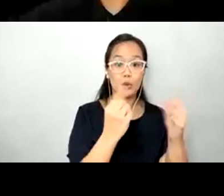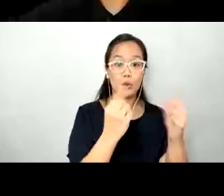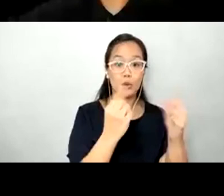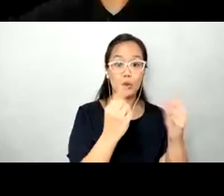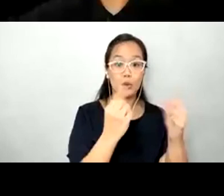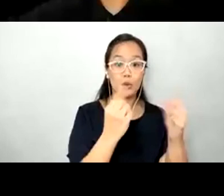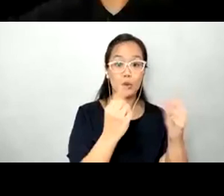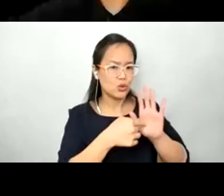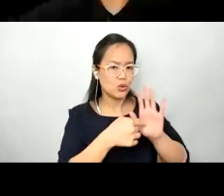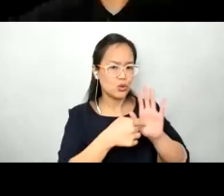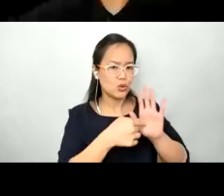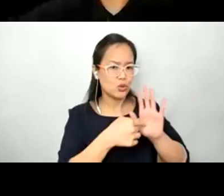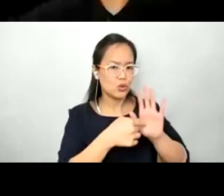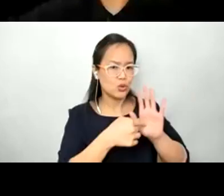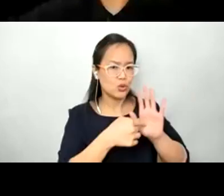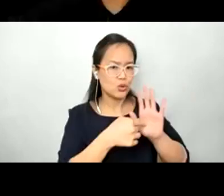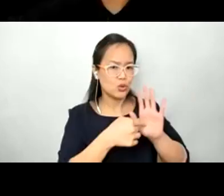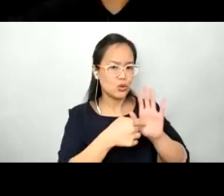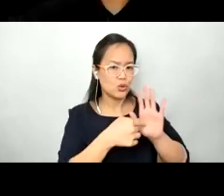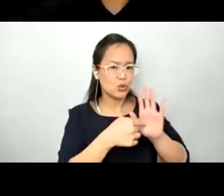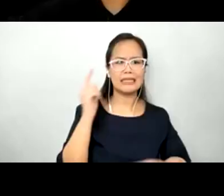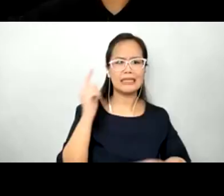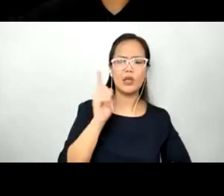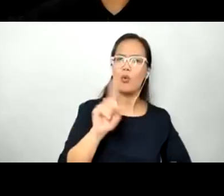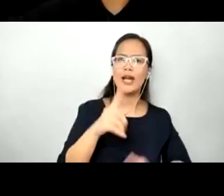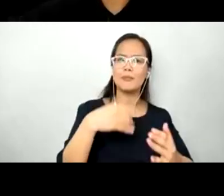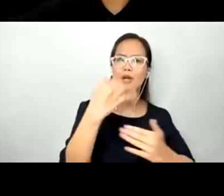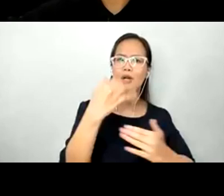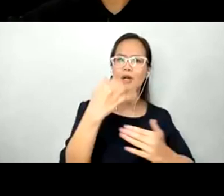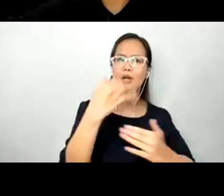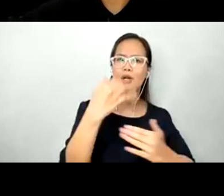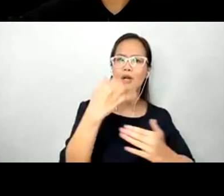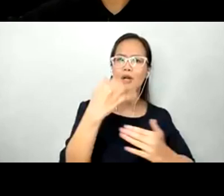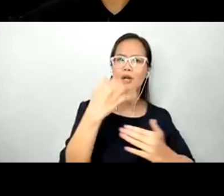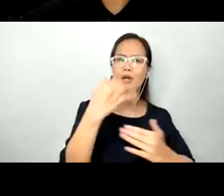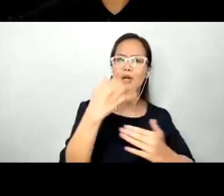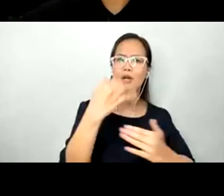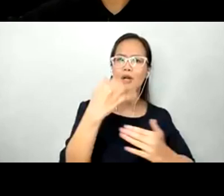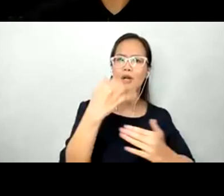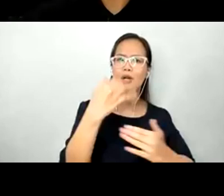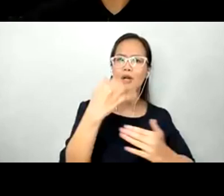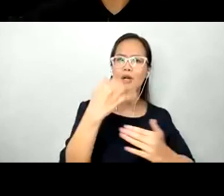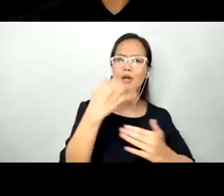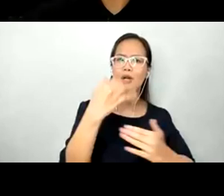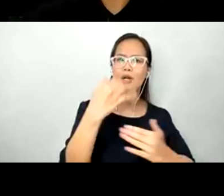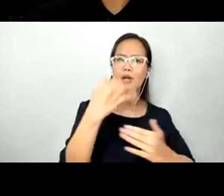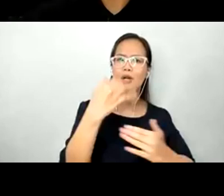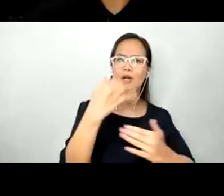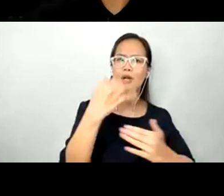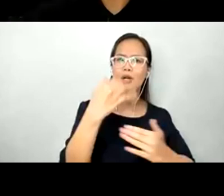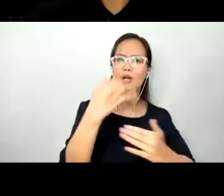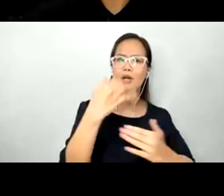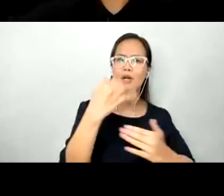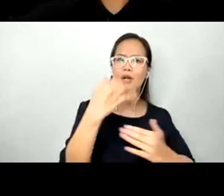to determine, so what are your deliverables as a team? Maybe I agree with Sir TQ that we need to talk to